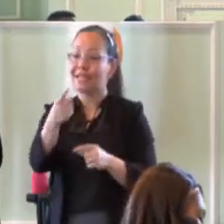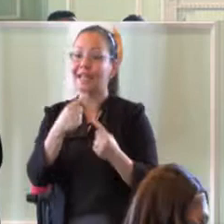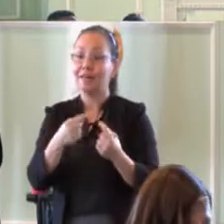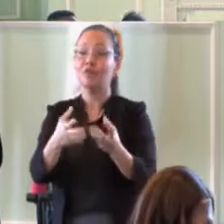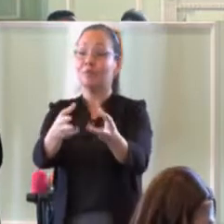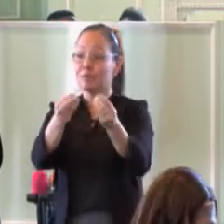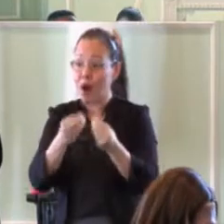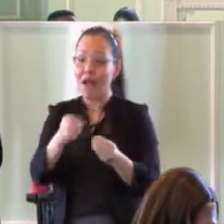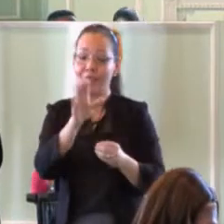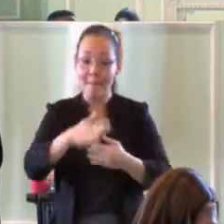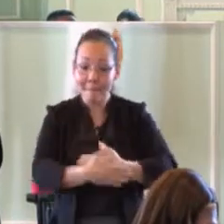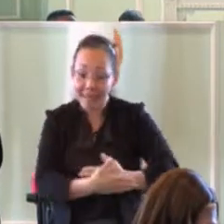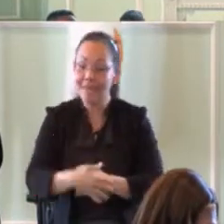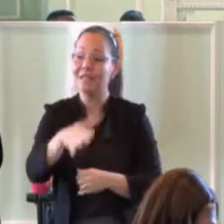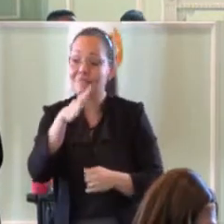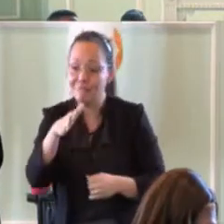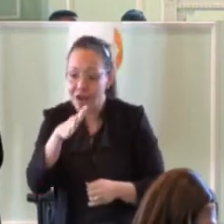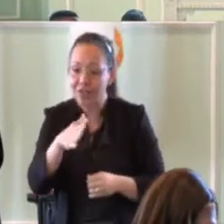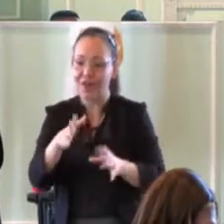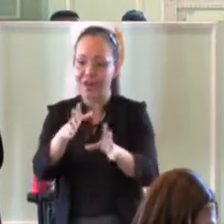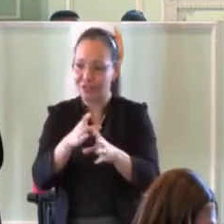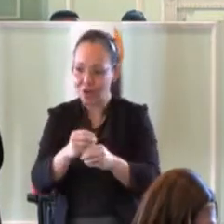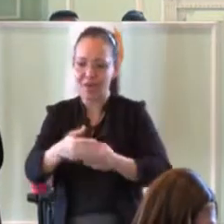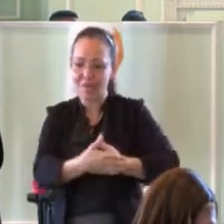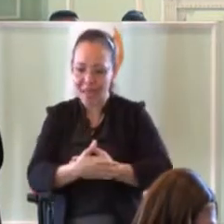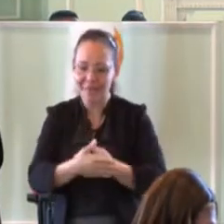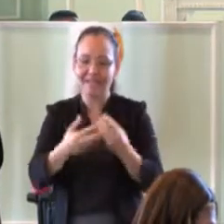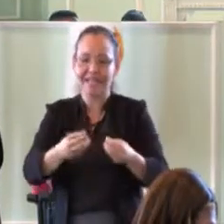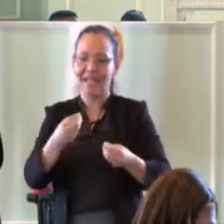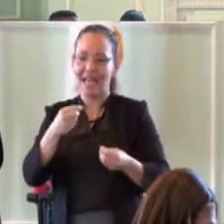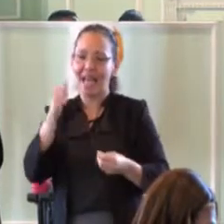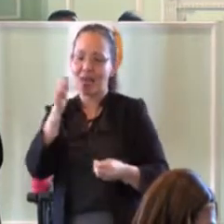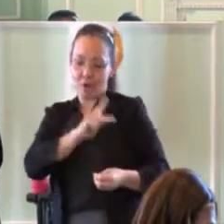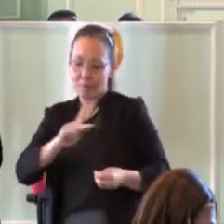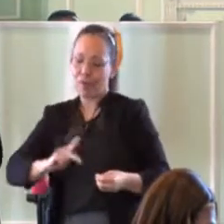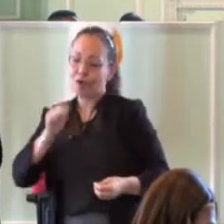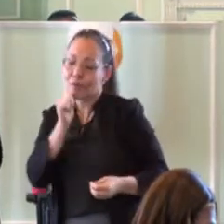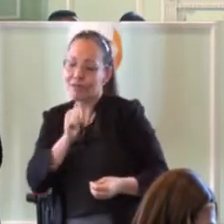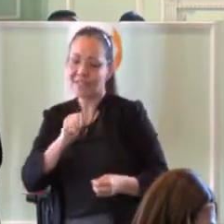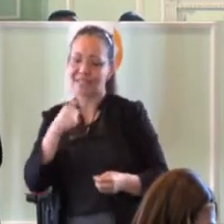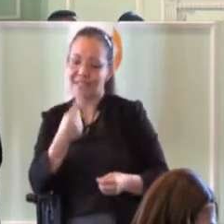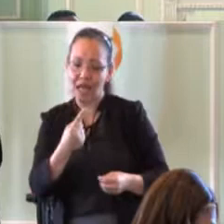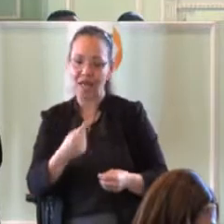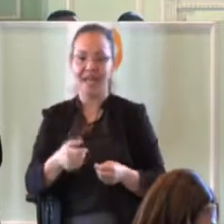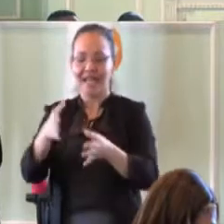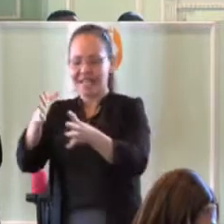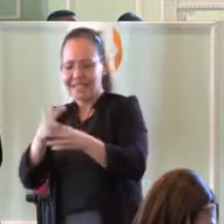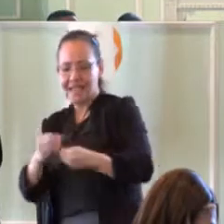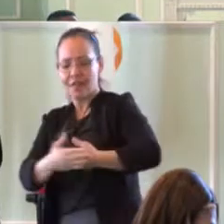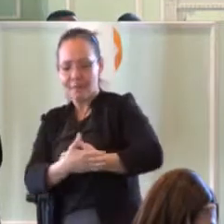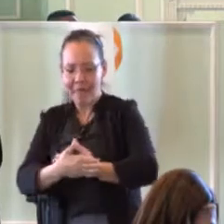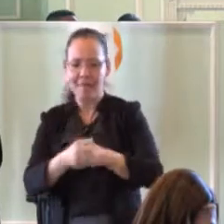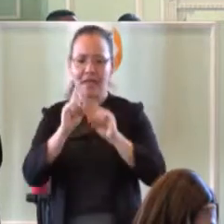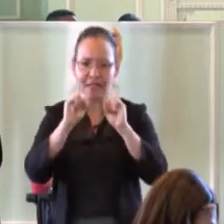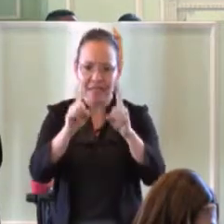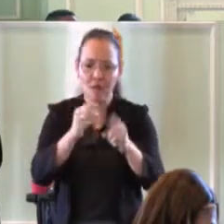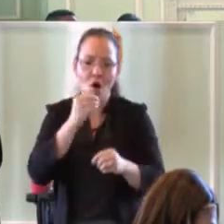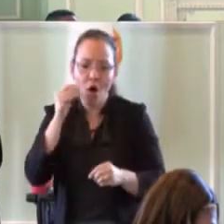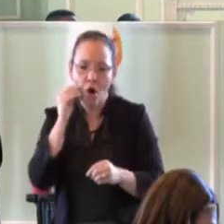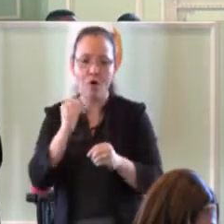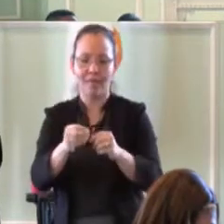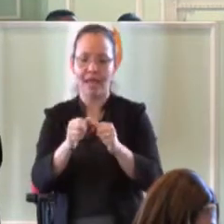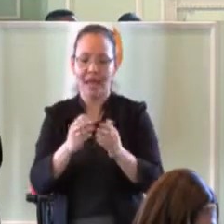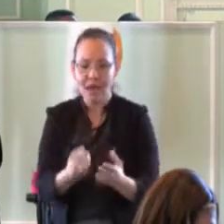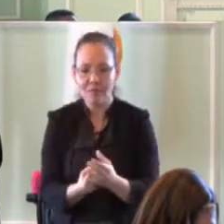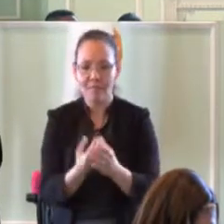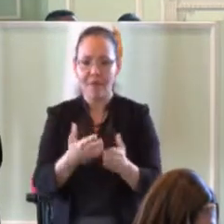too. And the princess said, I want you to take this little baby boy, take him home and take care of him and raise him,